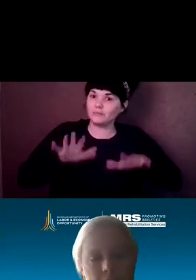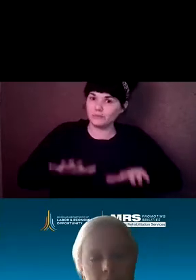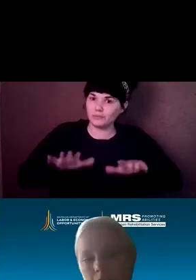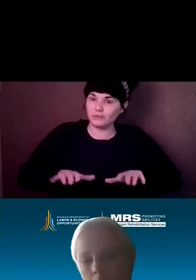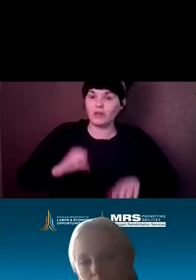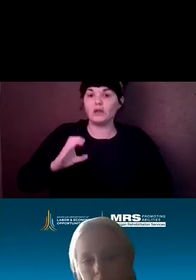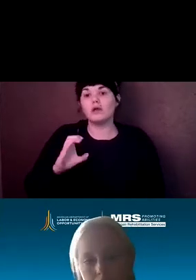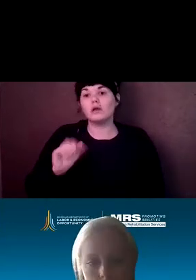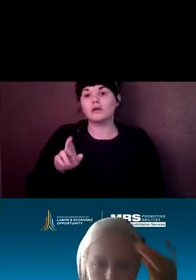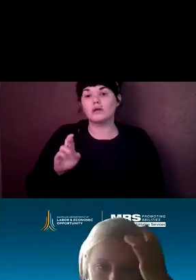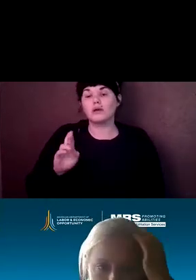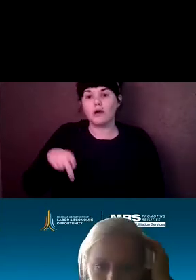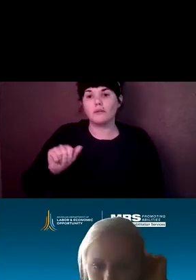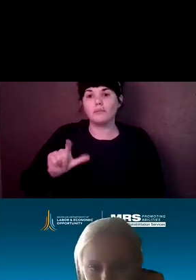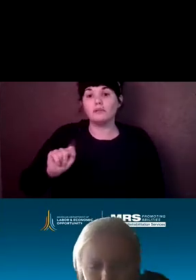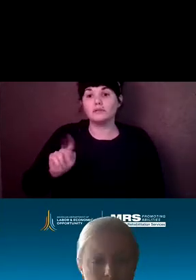a very common